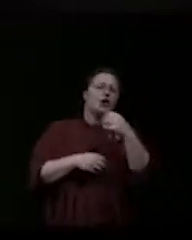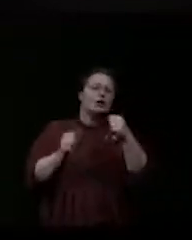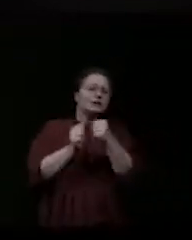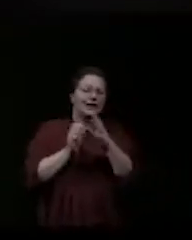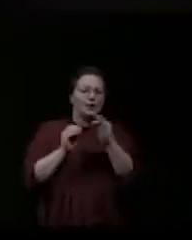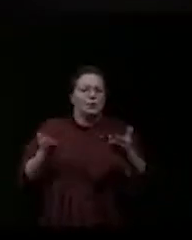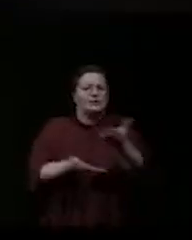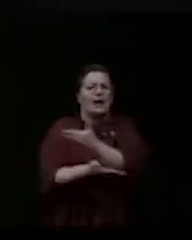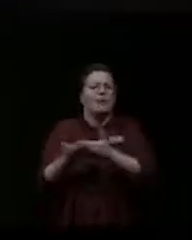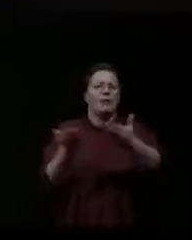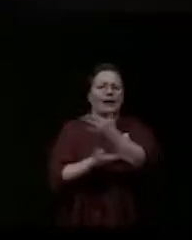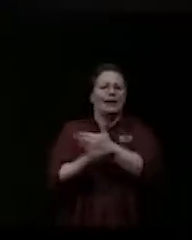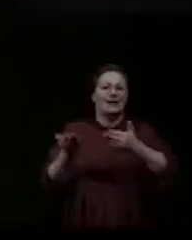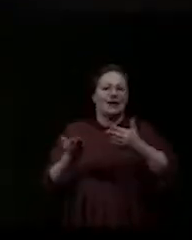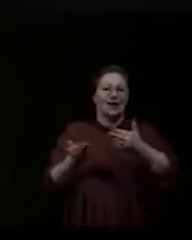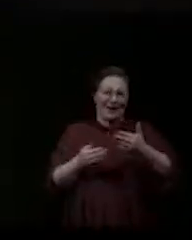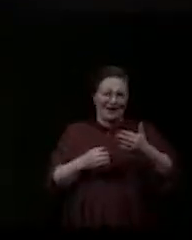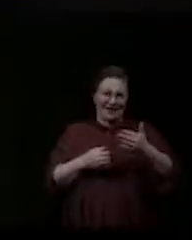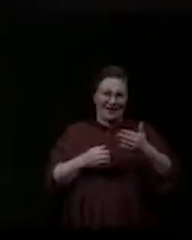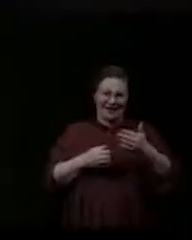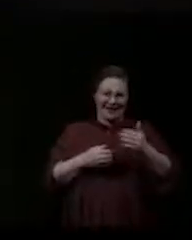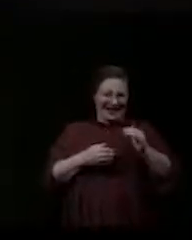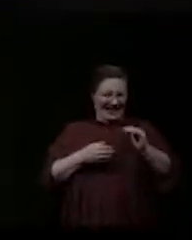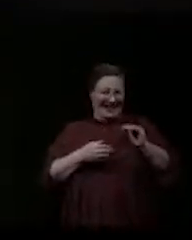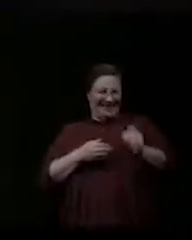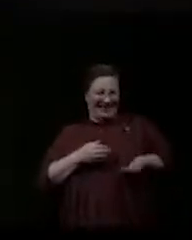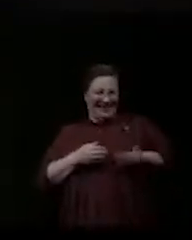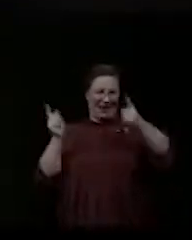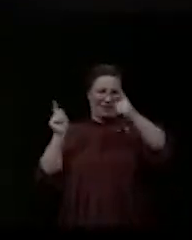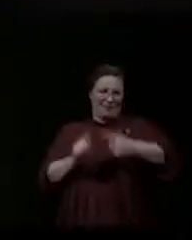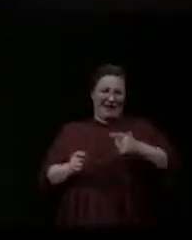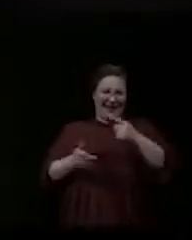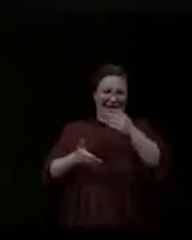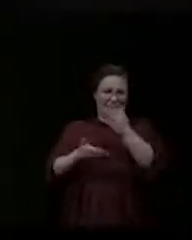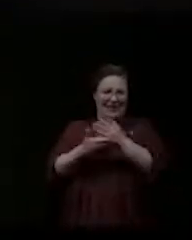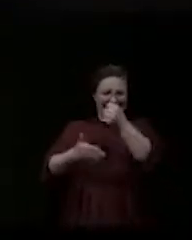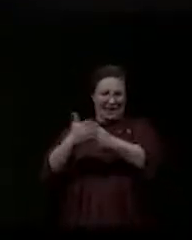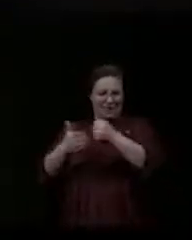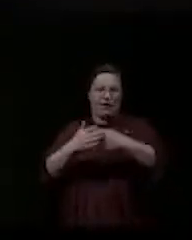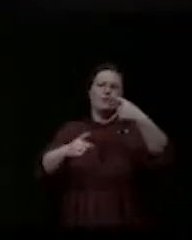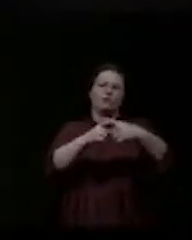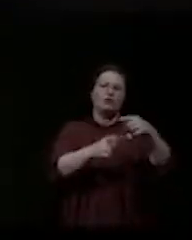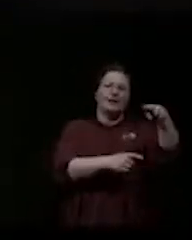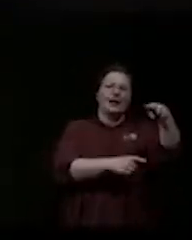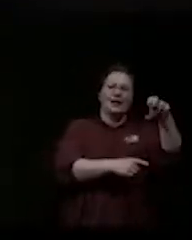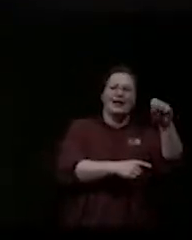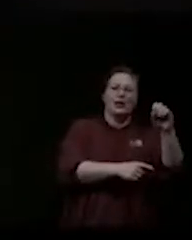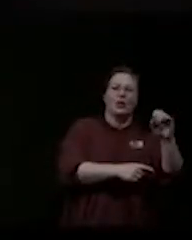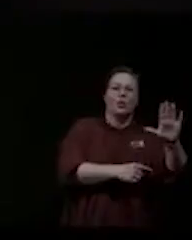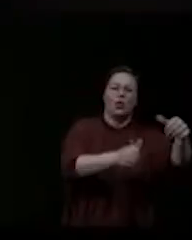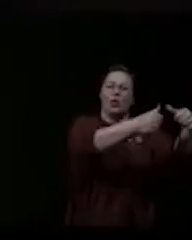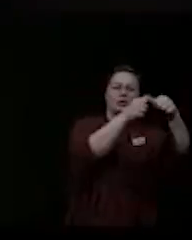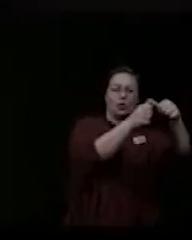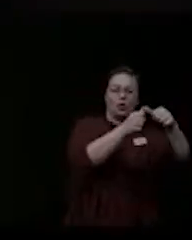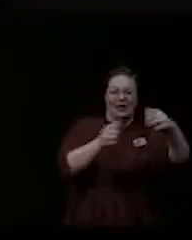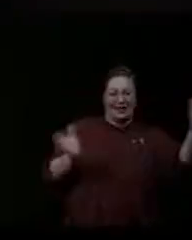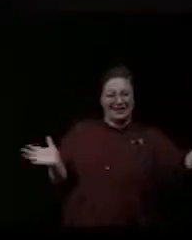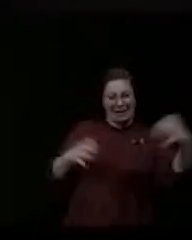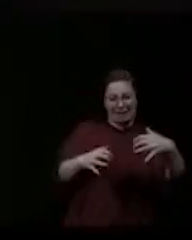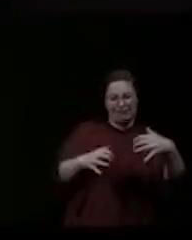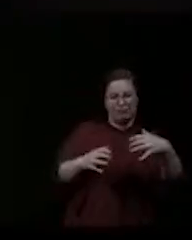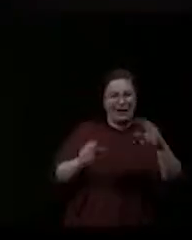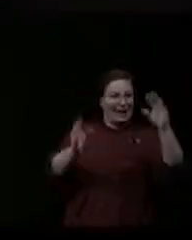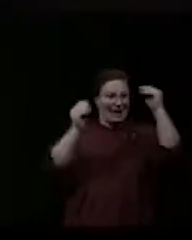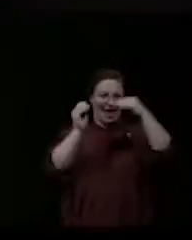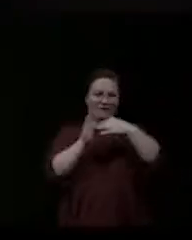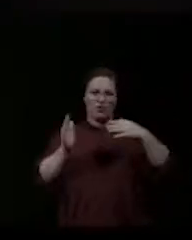collaboration between the women human rights defenders, NGOs, and learning from each other and strategizing